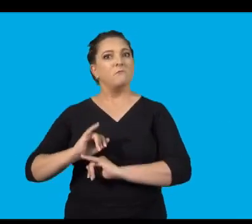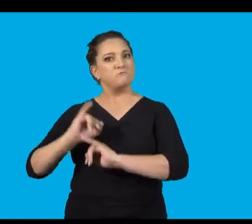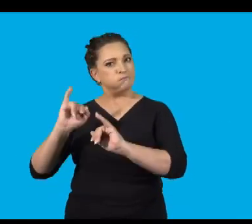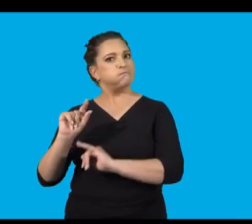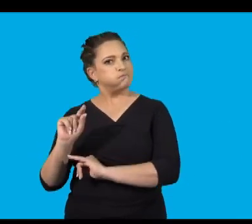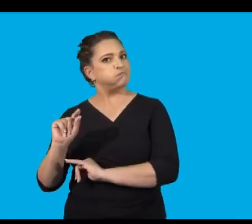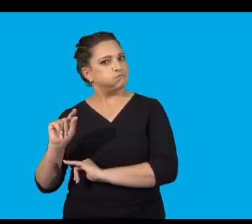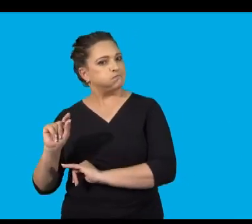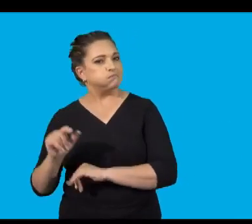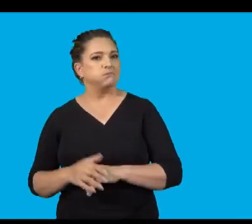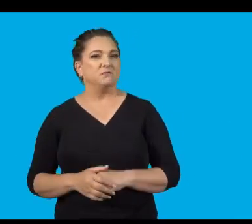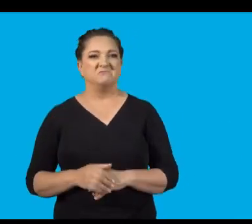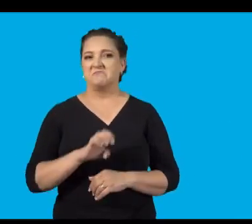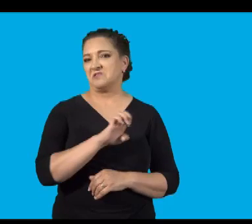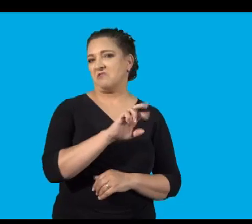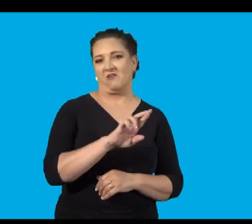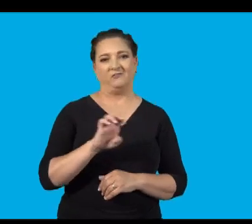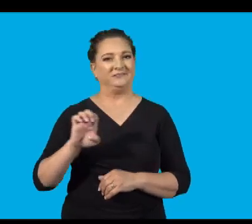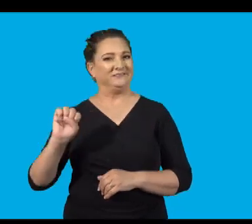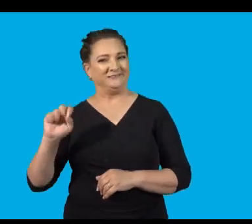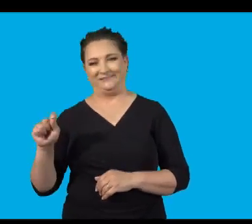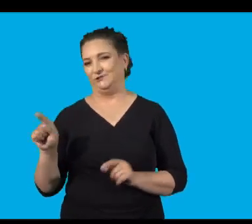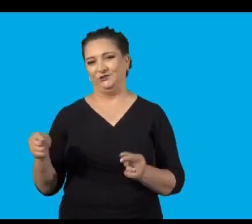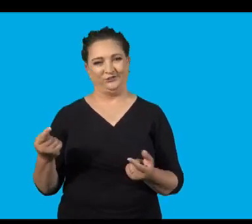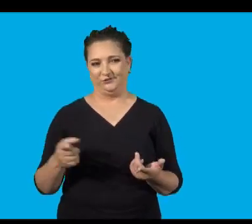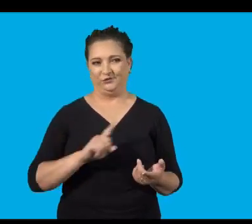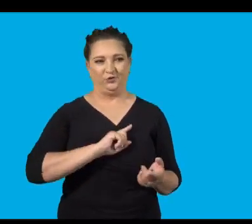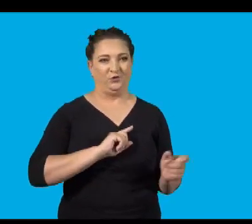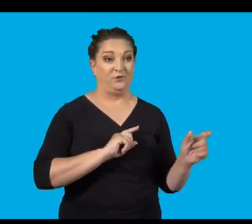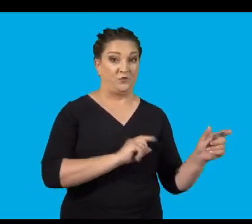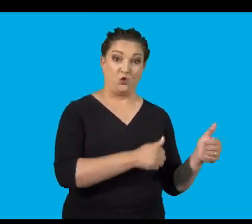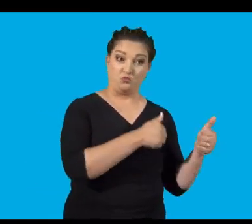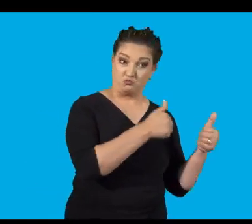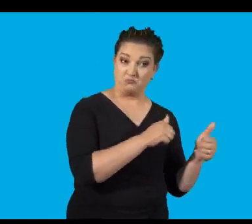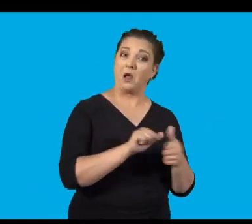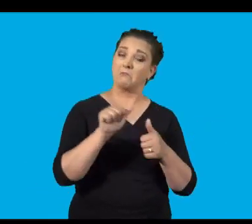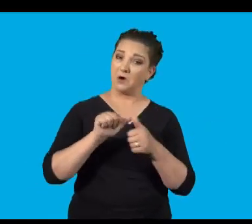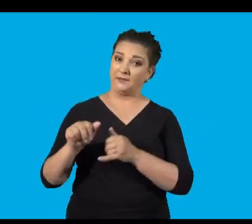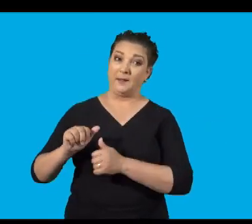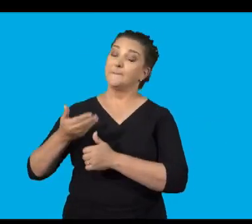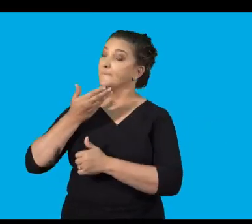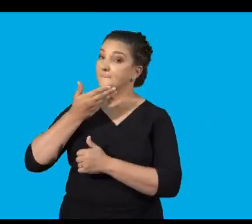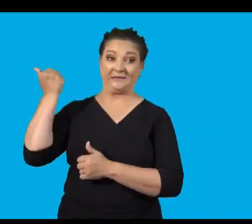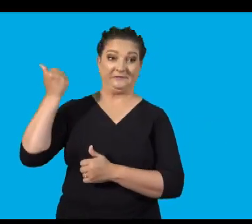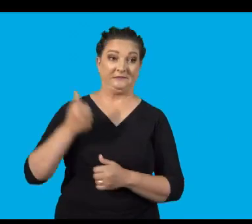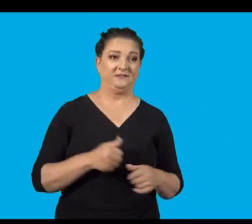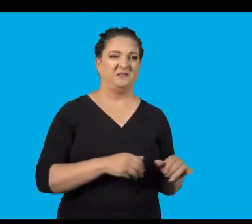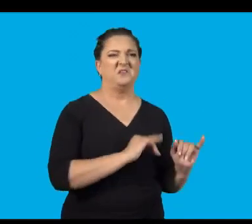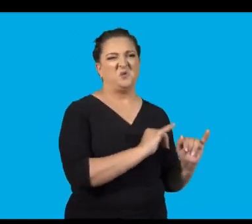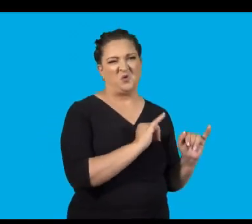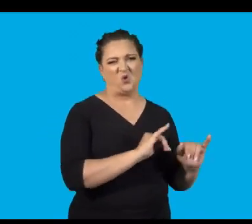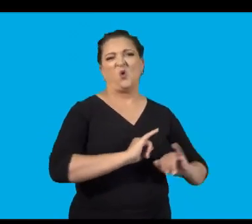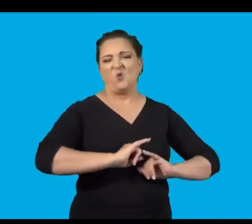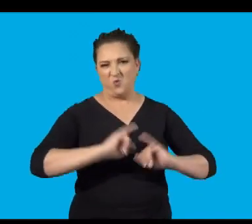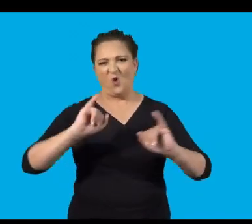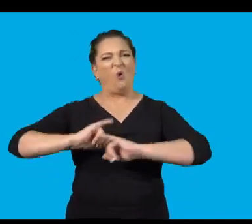These are the ones that you just can't break down into ER and EST. Good, better, best. Bad, worse,